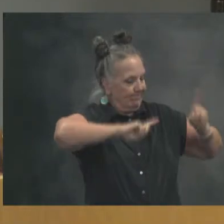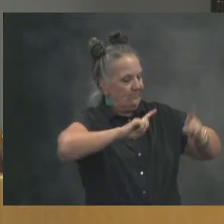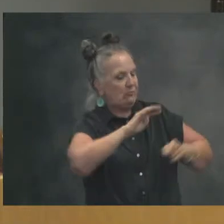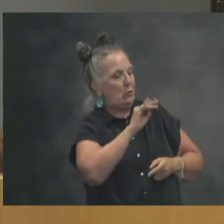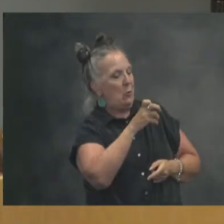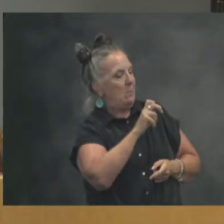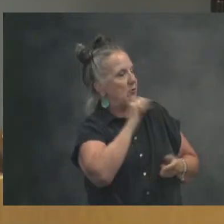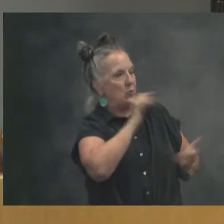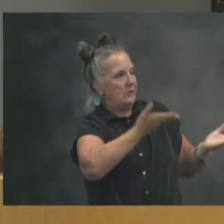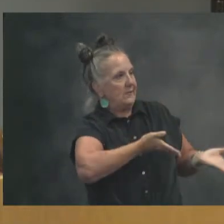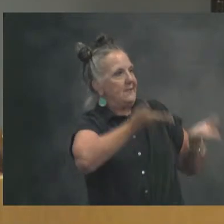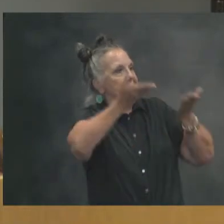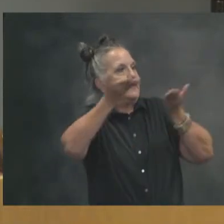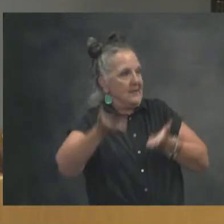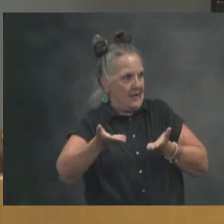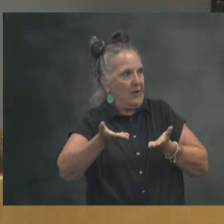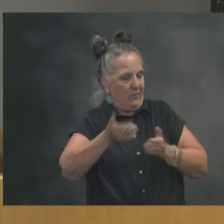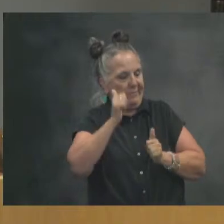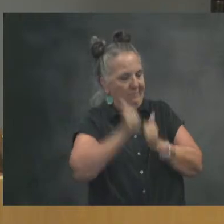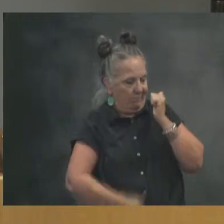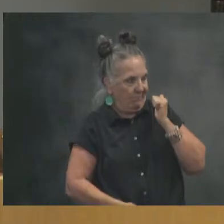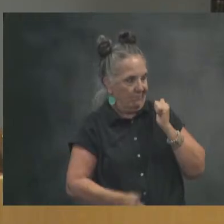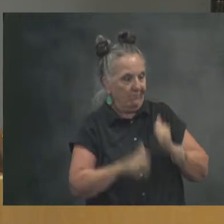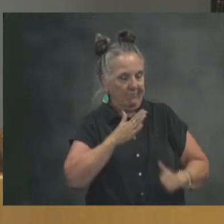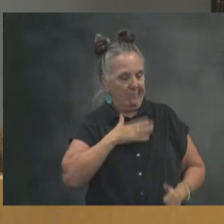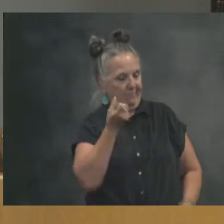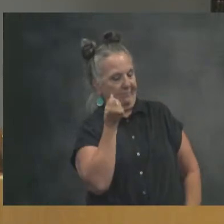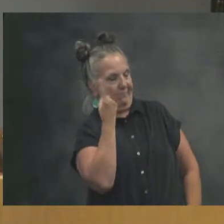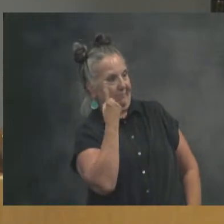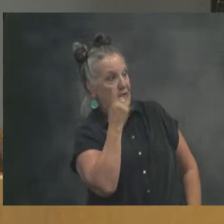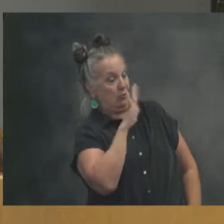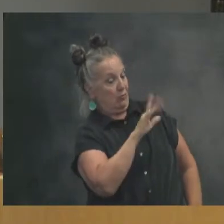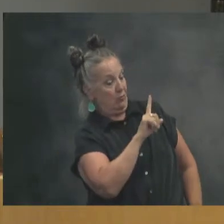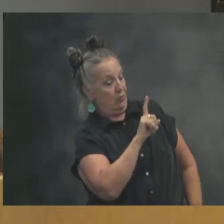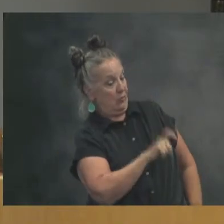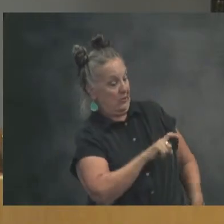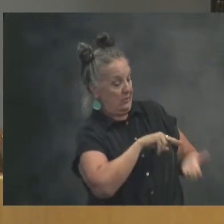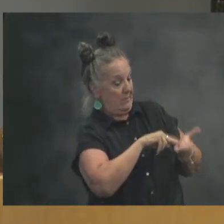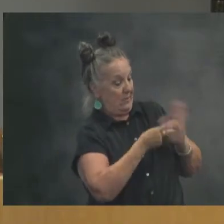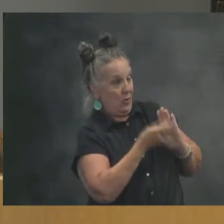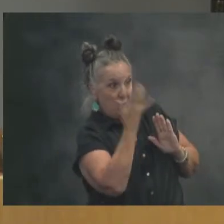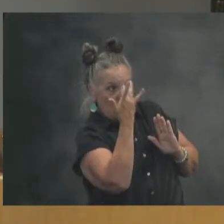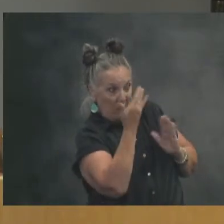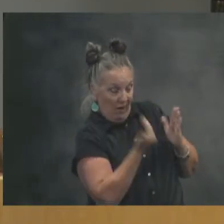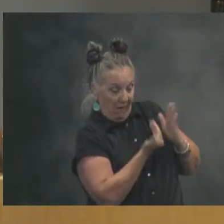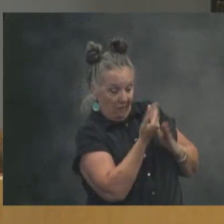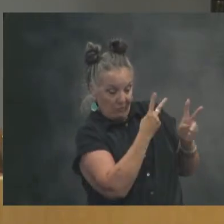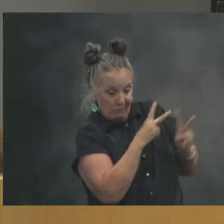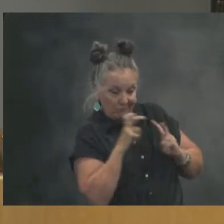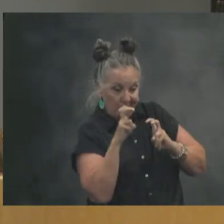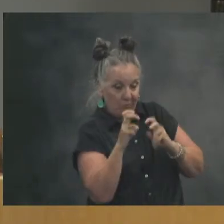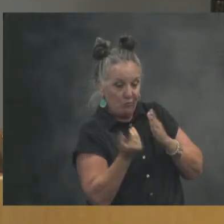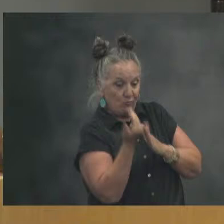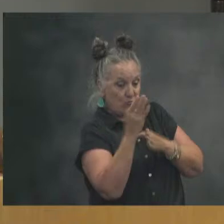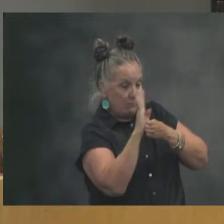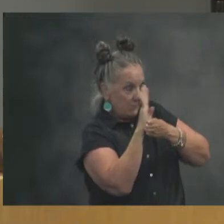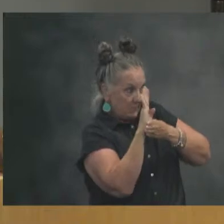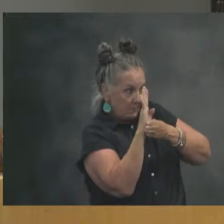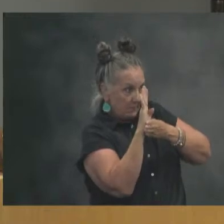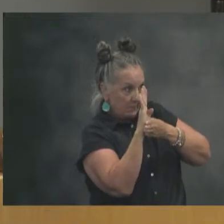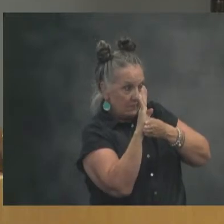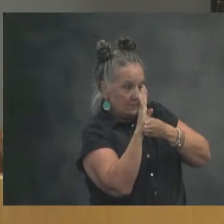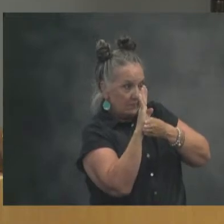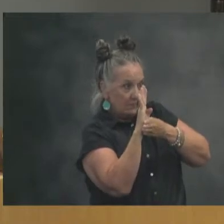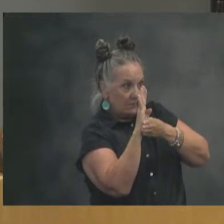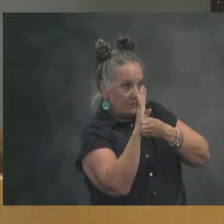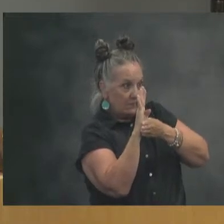wasn't carried. Okay. That's my understanding. So- But your question regarding why it's under new business